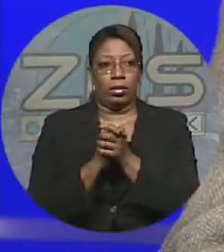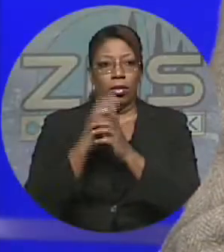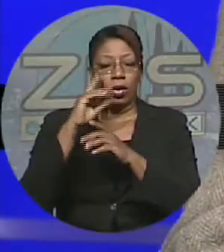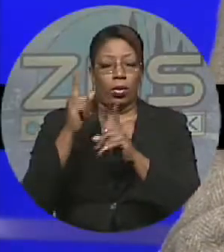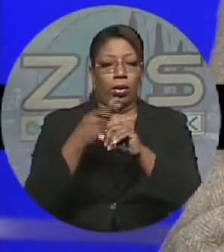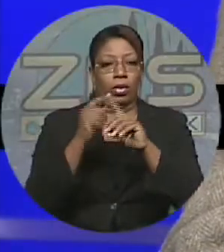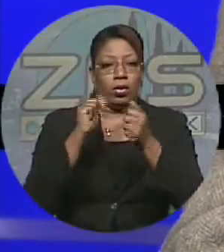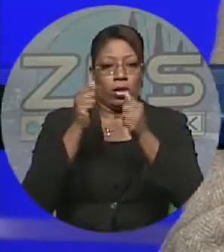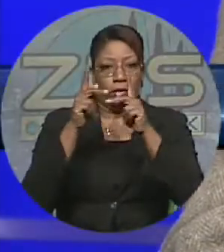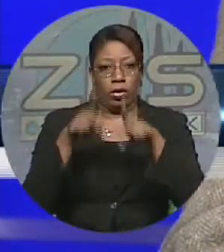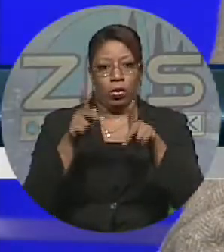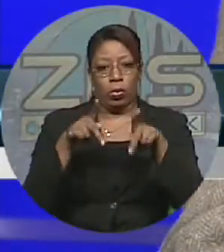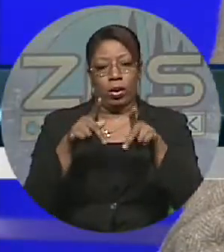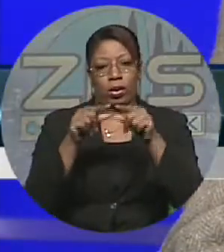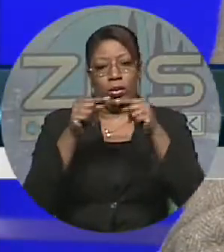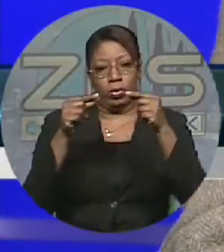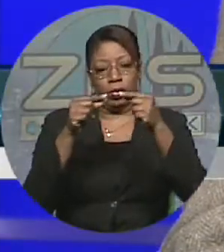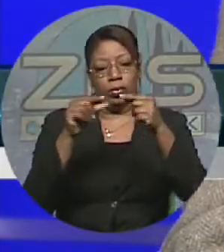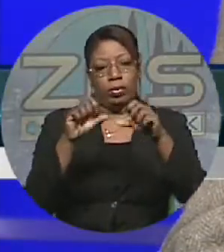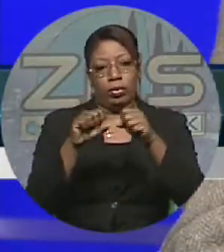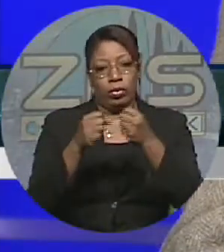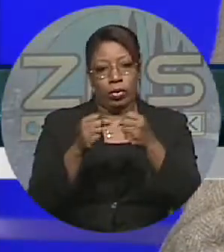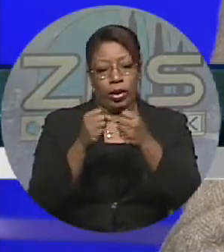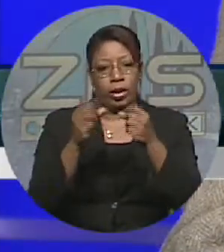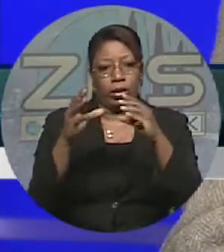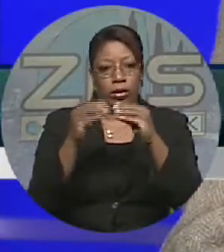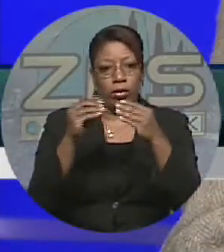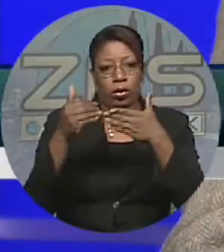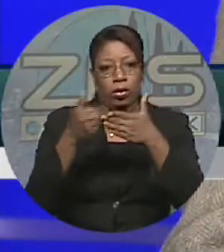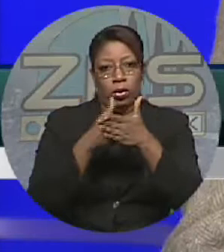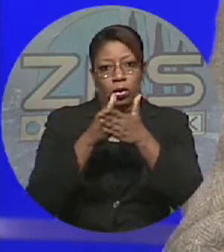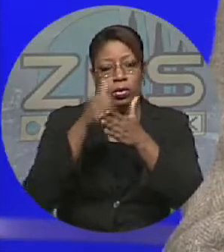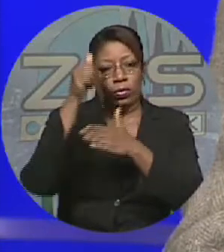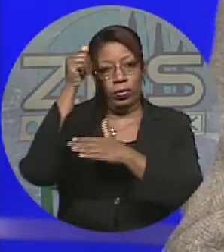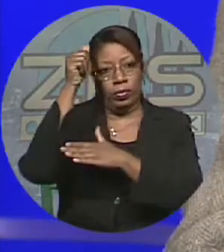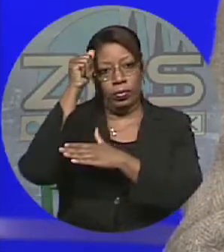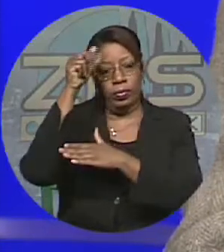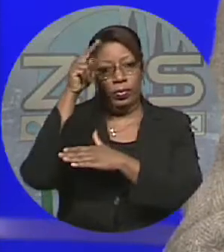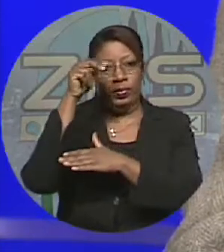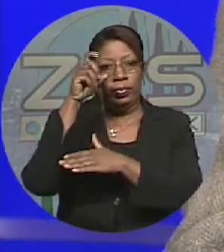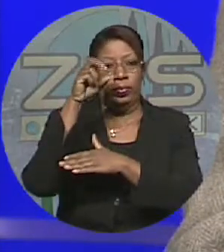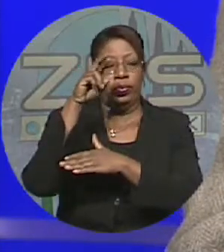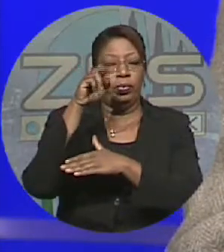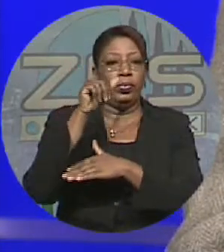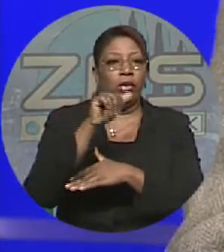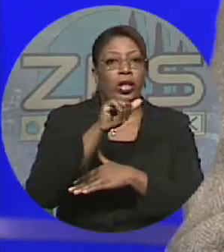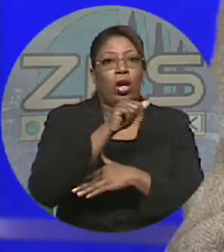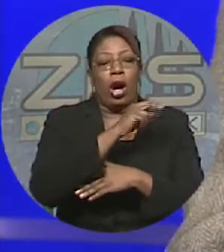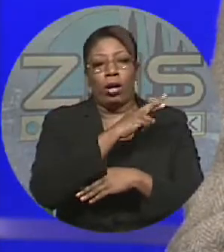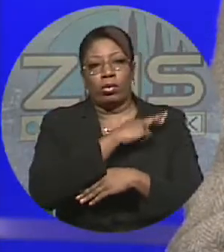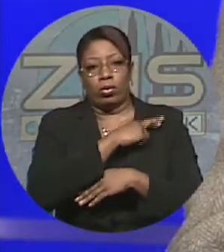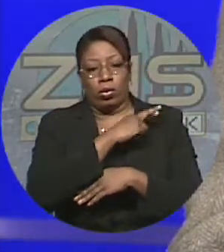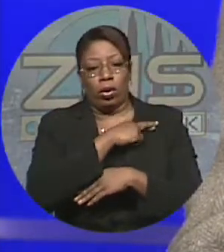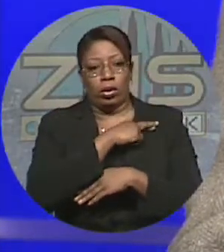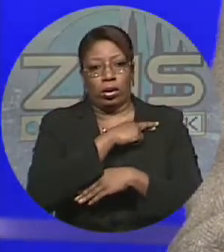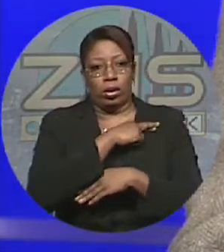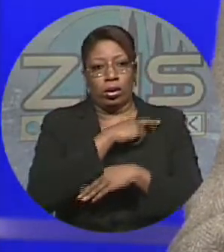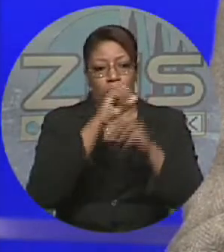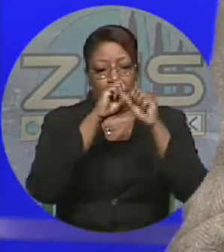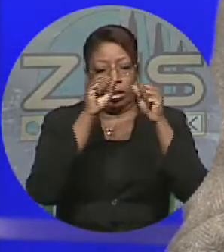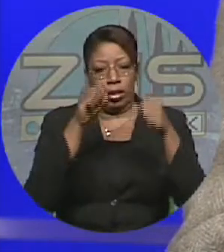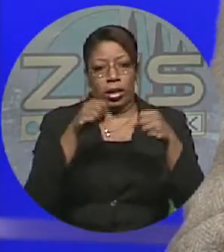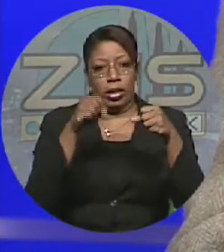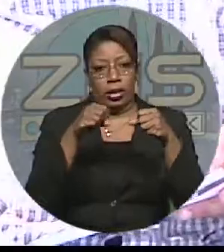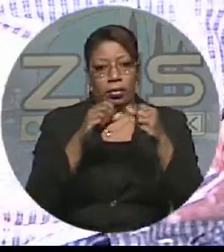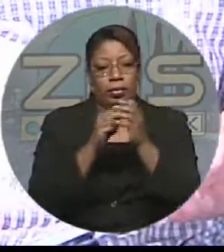Welcome to sports, everybody. The groundbreaking ceremony for the new Andre Rogers National Baseball Stadium took place this morning. Our Charles Fisher was